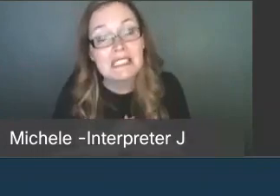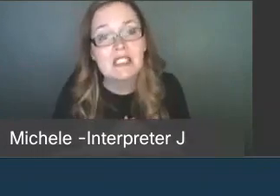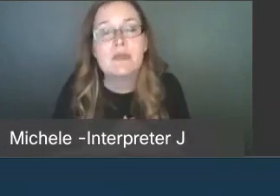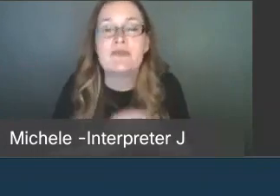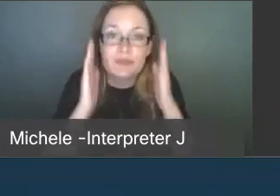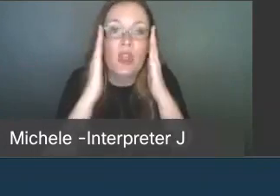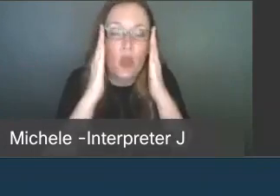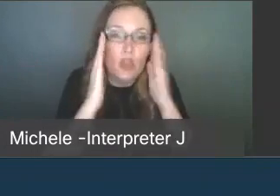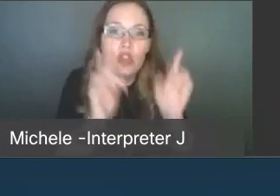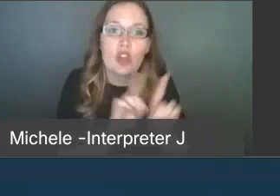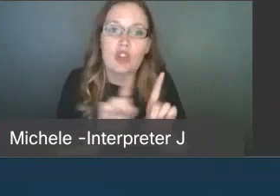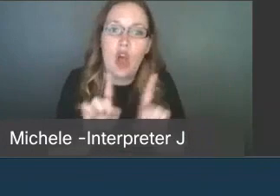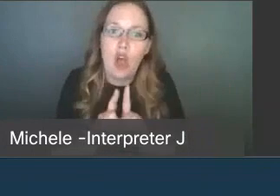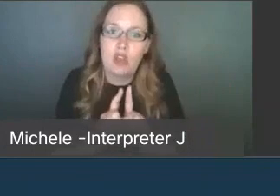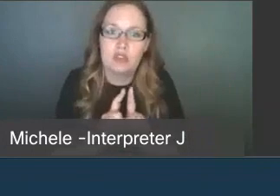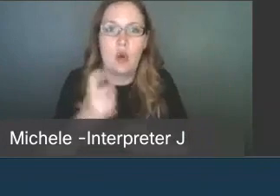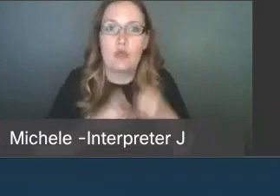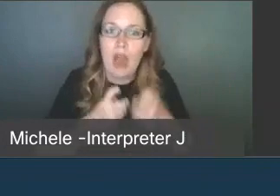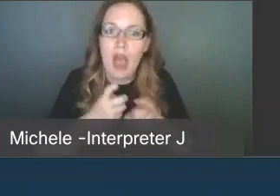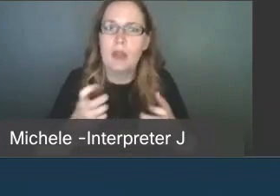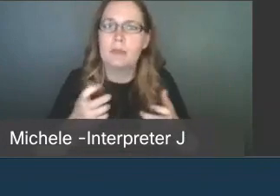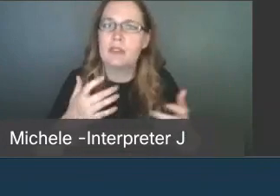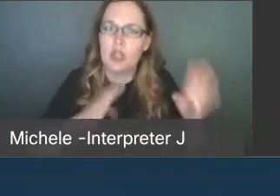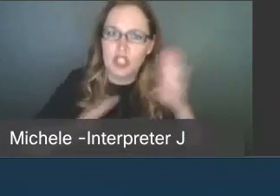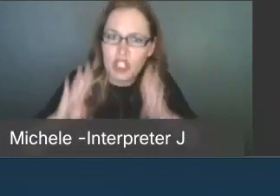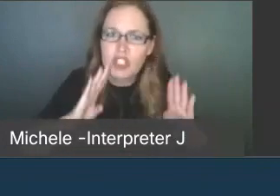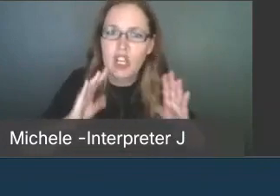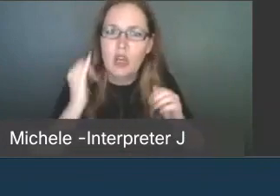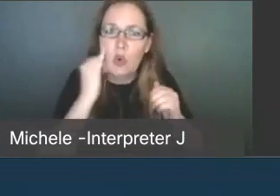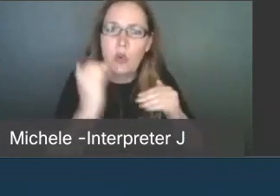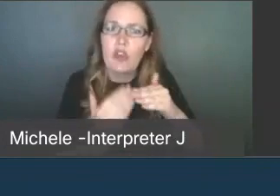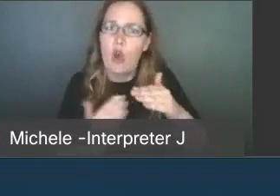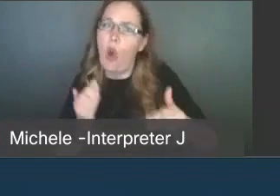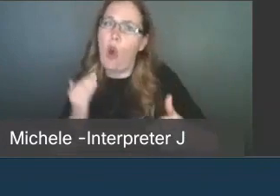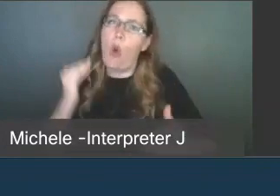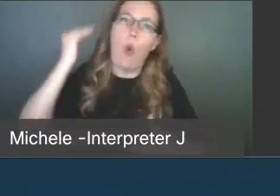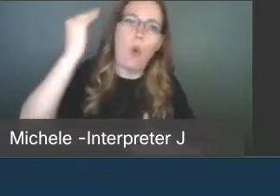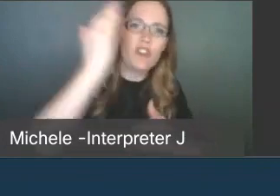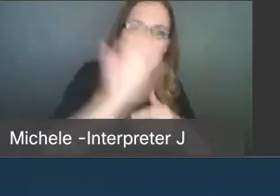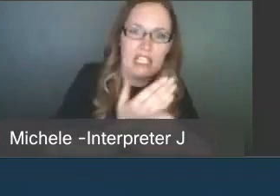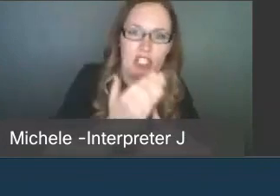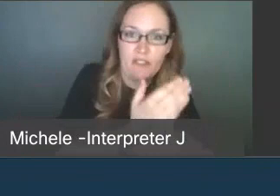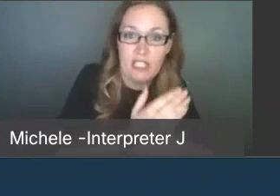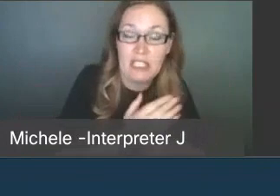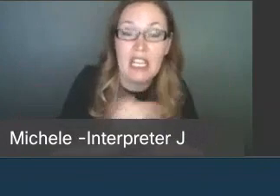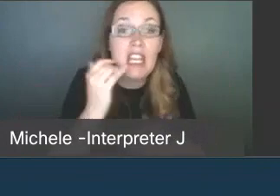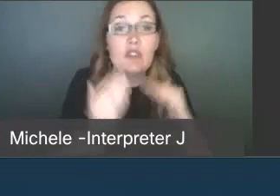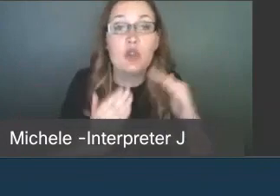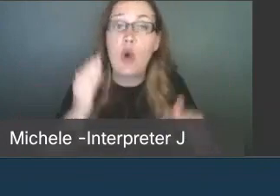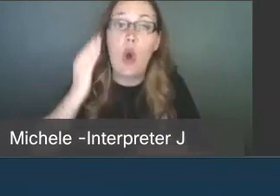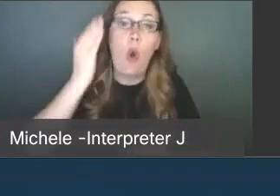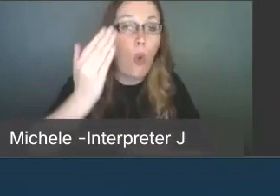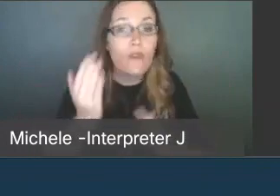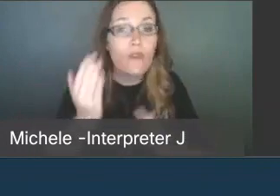also incredible problem and concern with over intervening. And in fact, we find in research that if we over intervene,